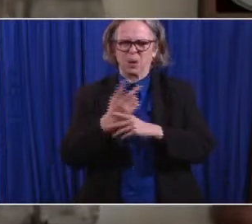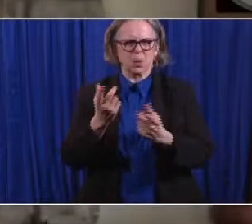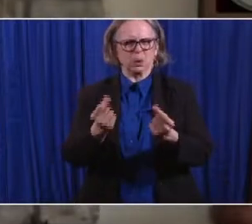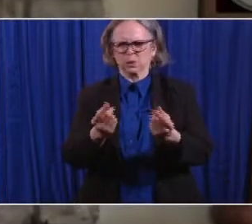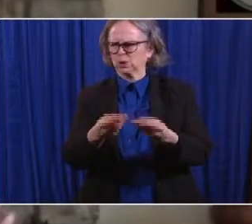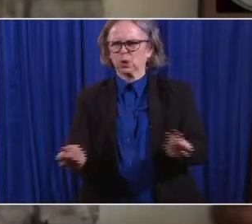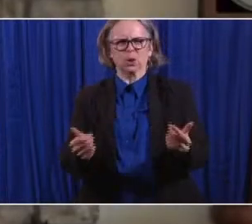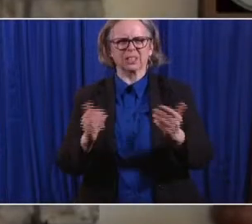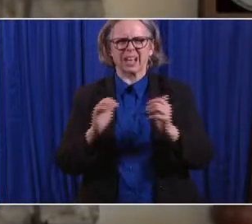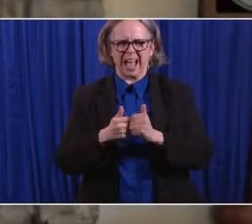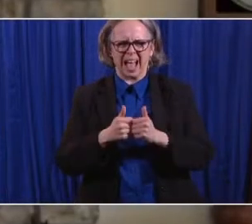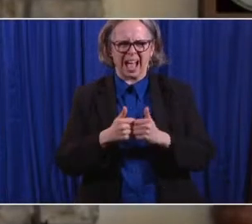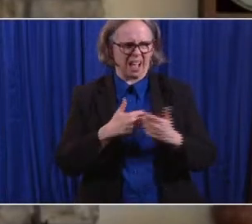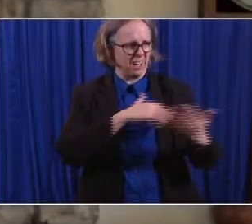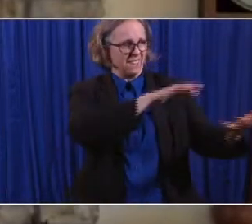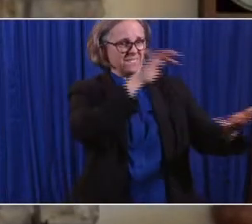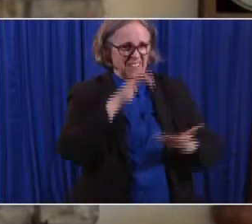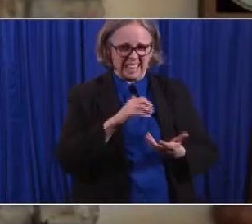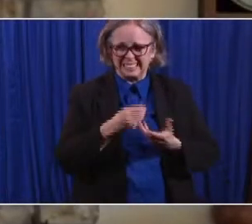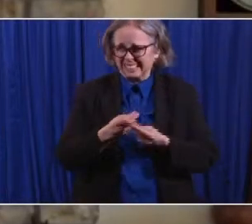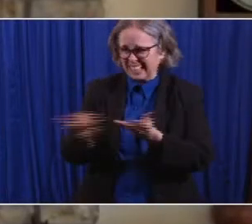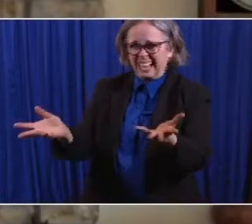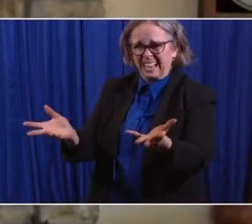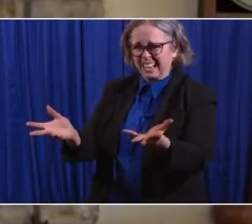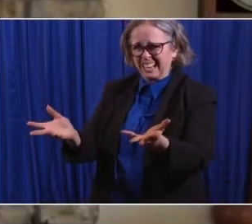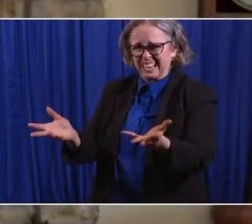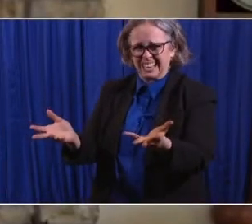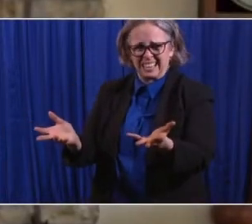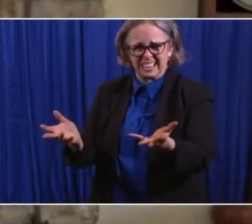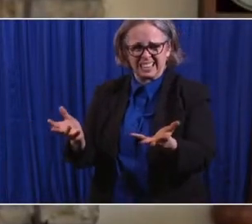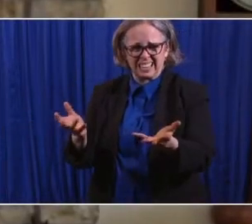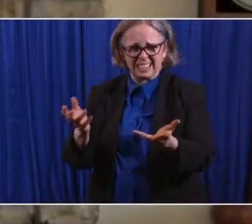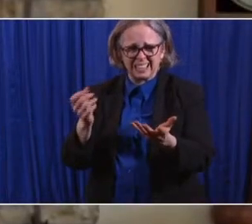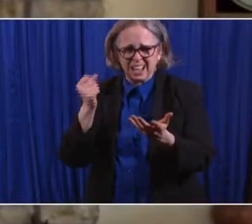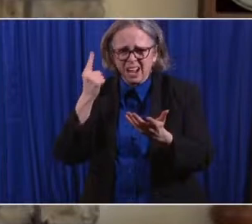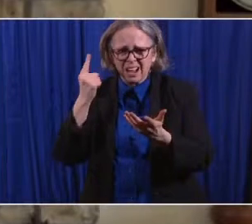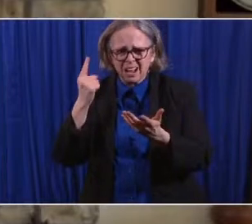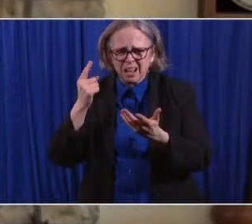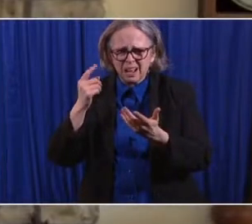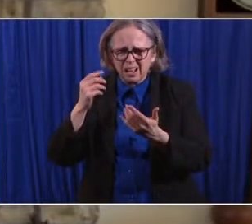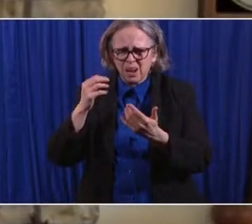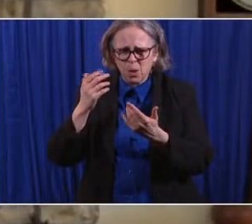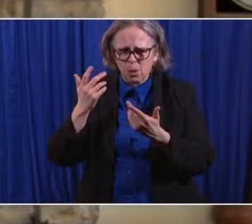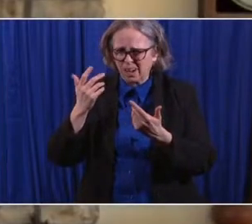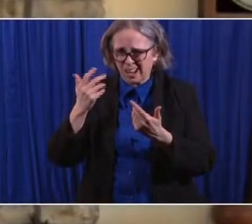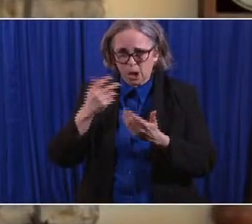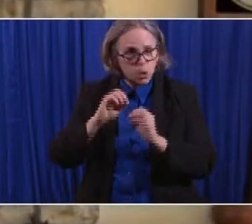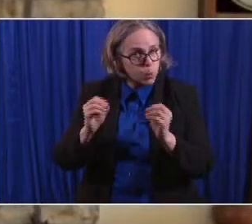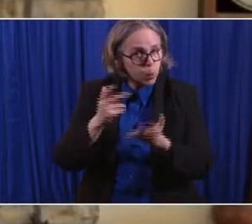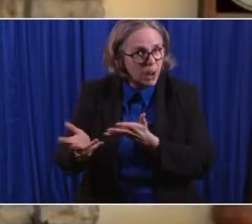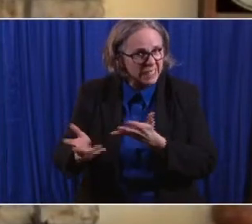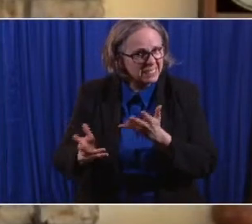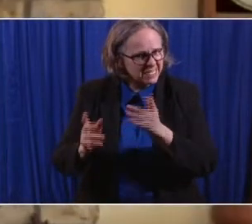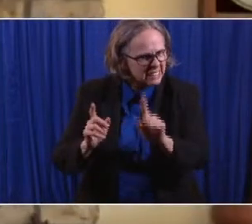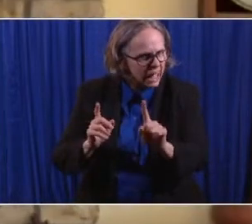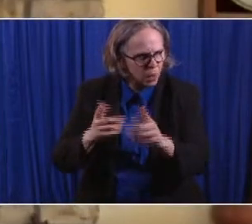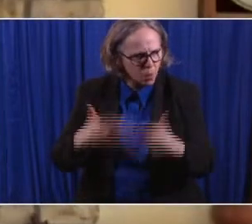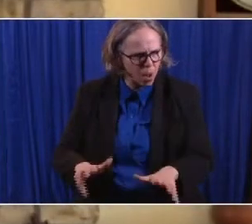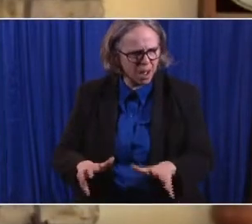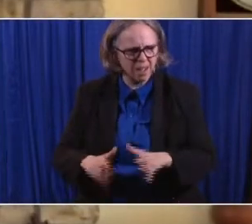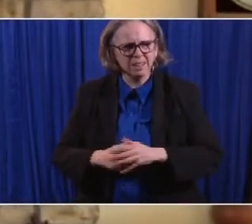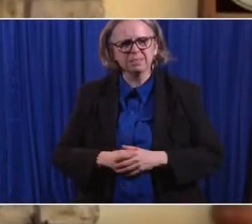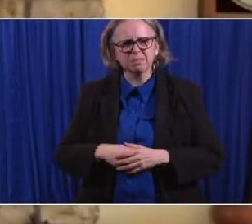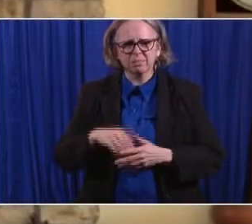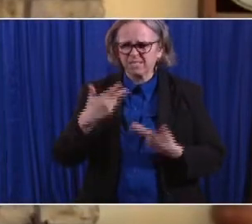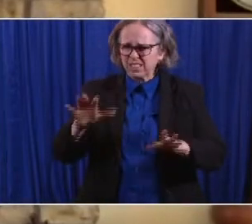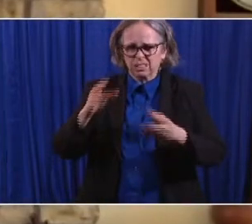you're getting the vaccine taken up every week? I mean, we've told our providers, you need to have it out in 5 days, absolutely no later than 7 days.